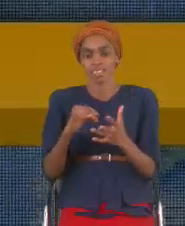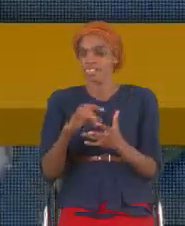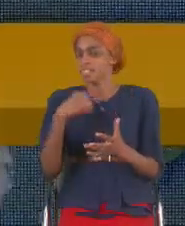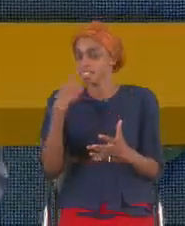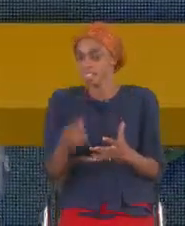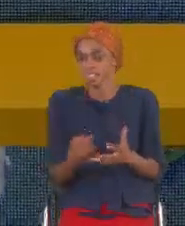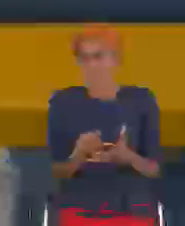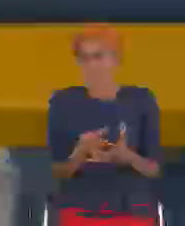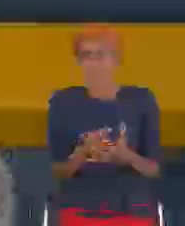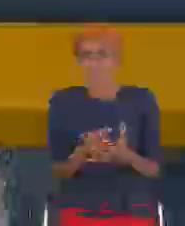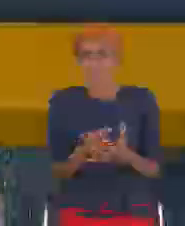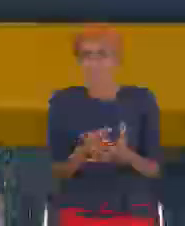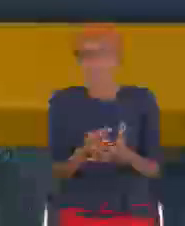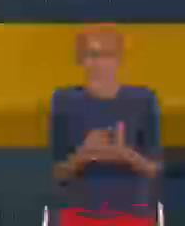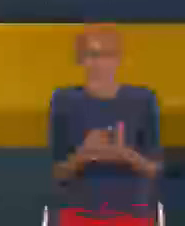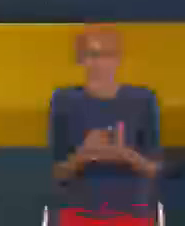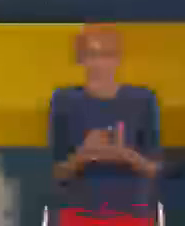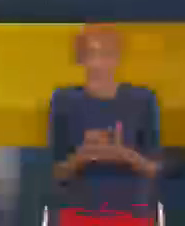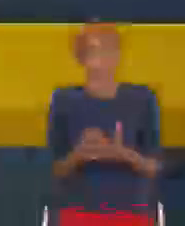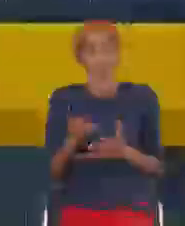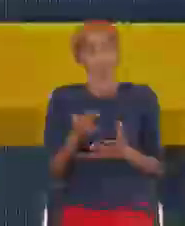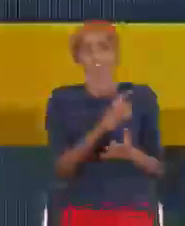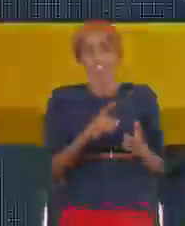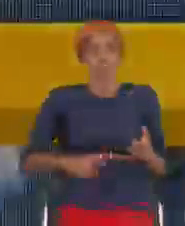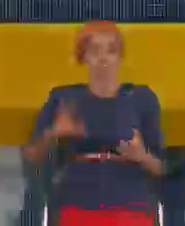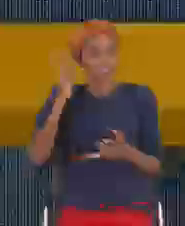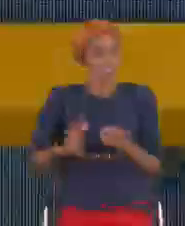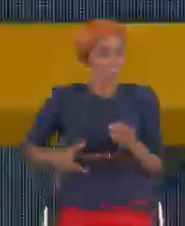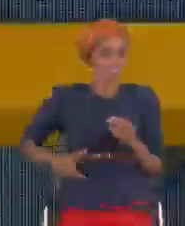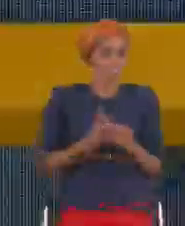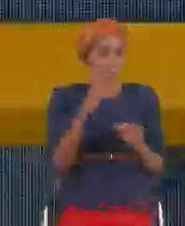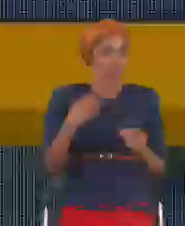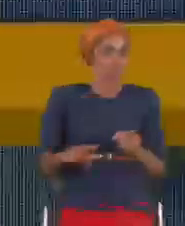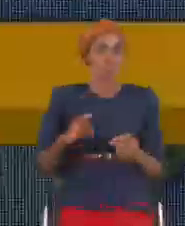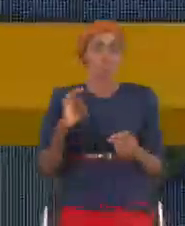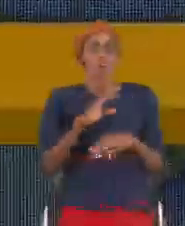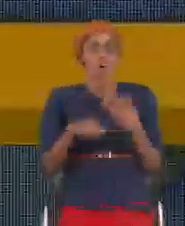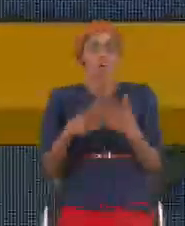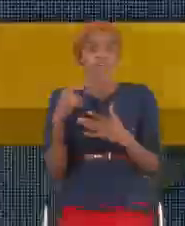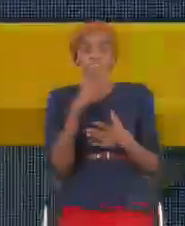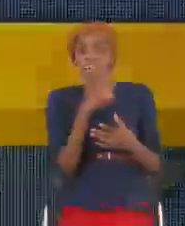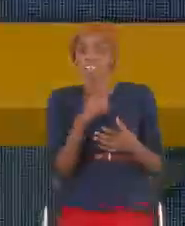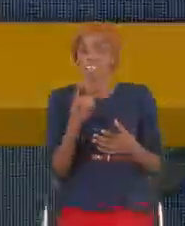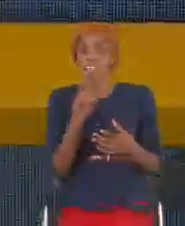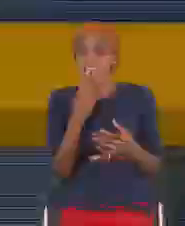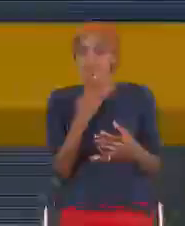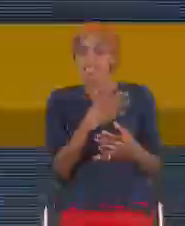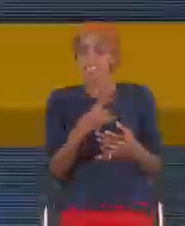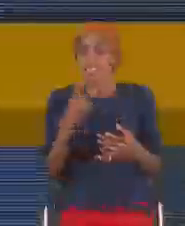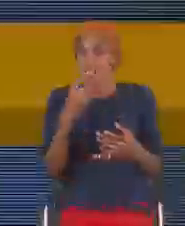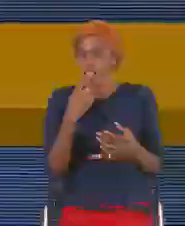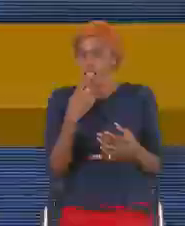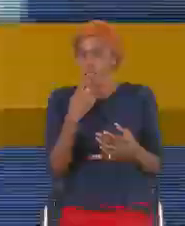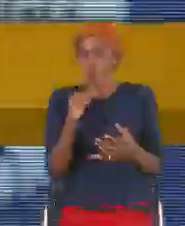12, verse 3, the Lord shall cut off all flattering lips, and the tongue